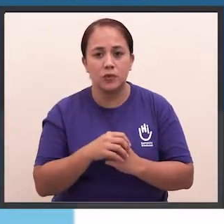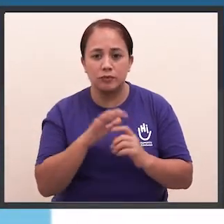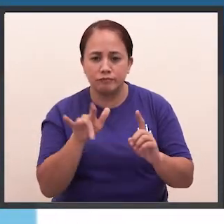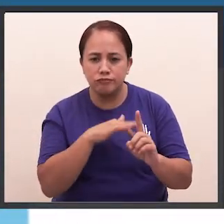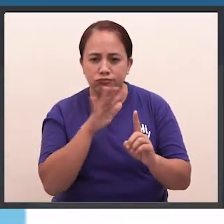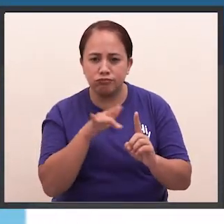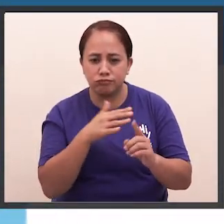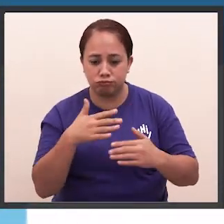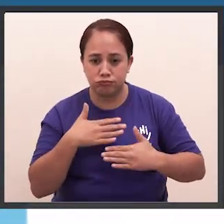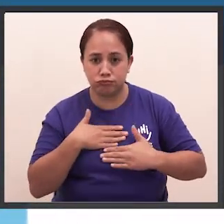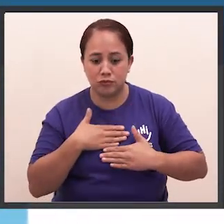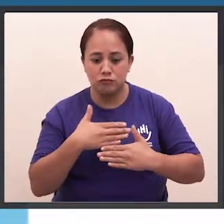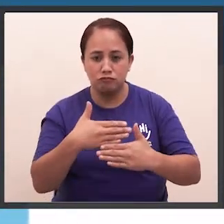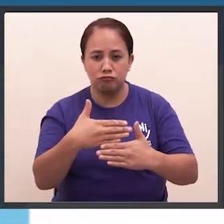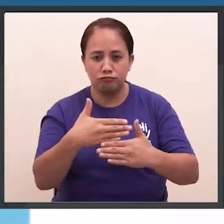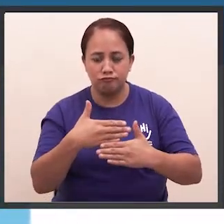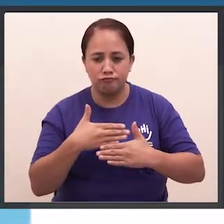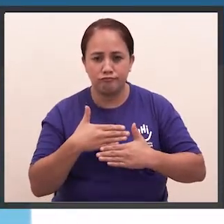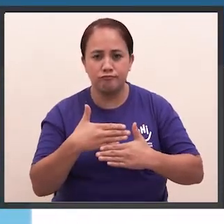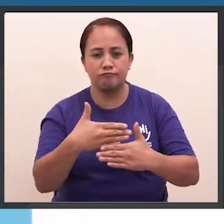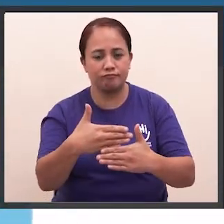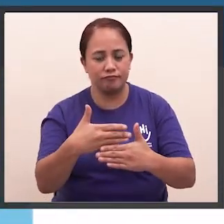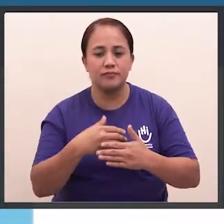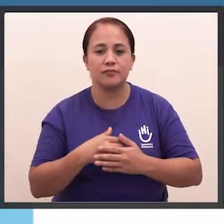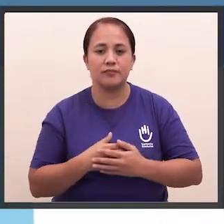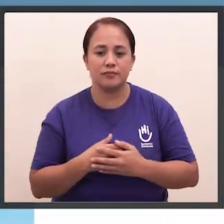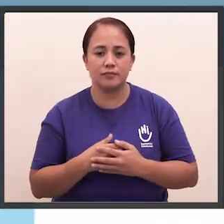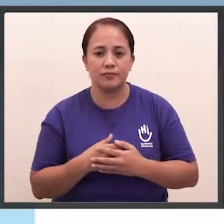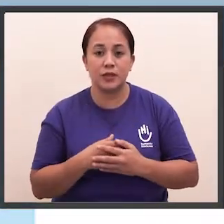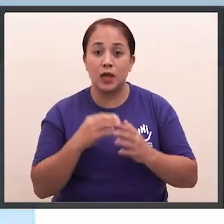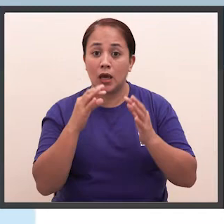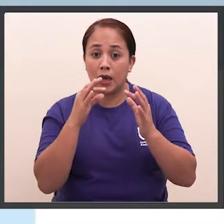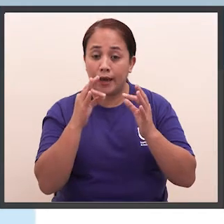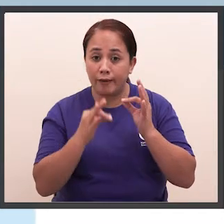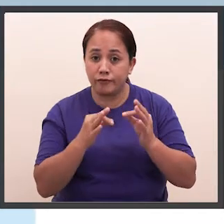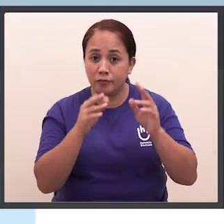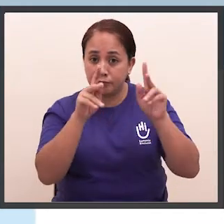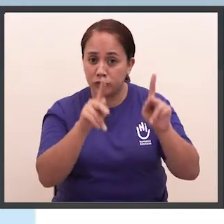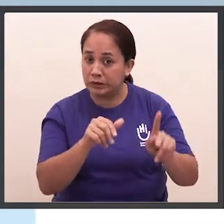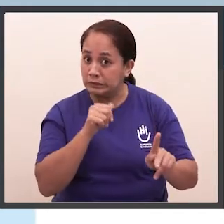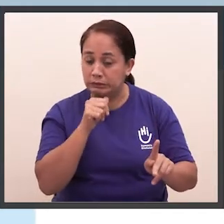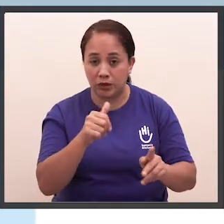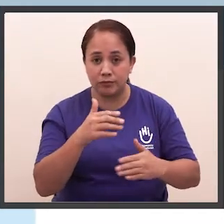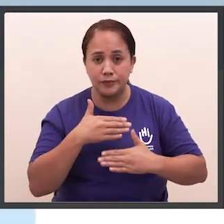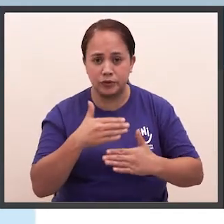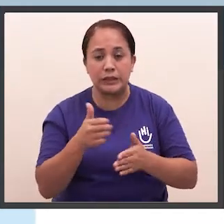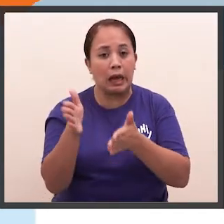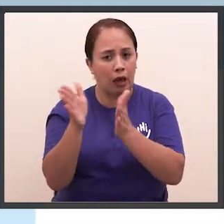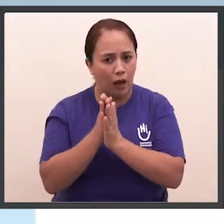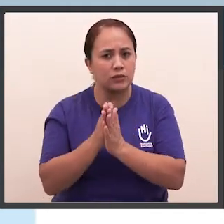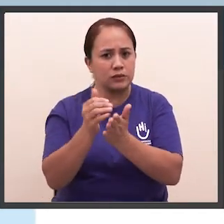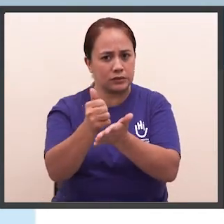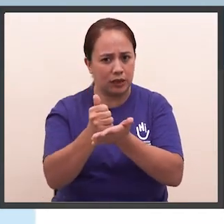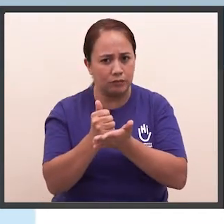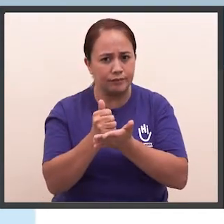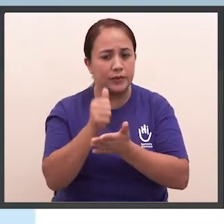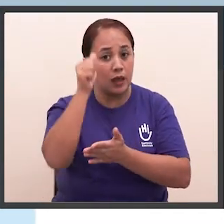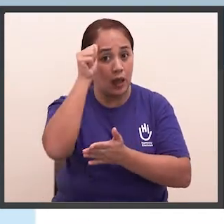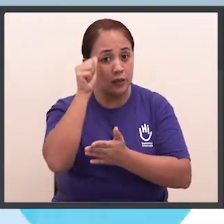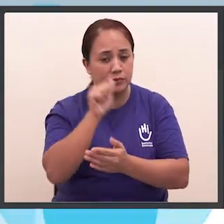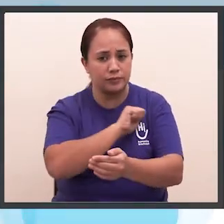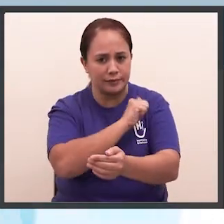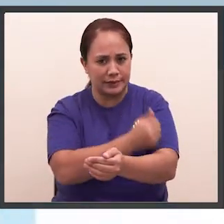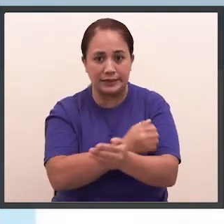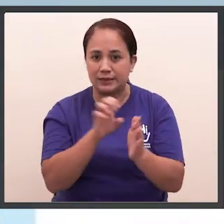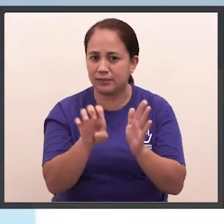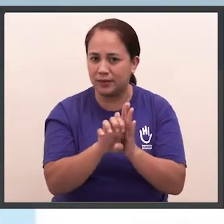observe if the chest is moving up and down. If the person is not breathing, ask help from adult